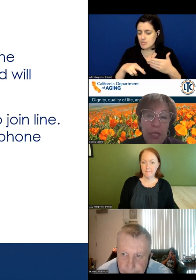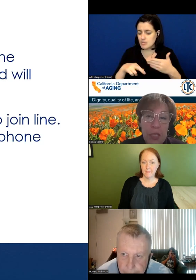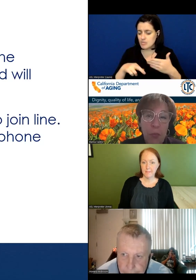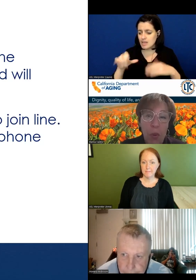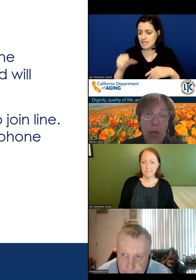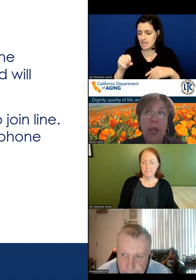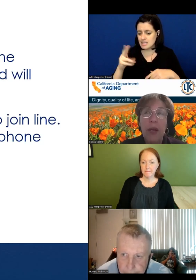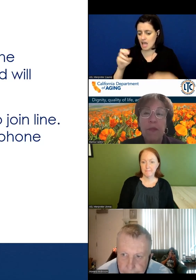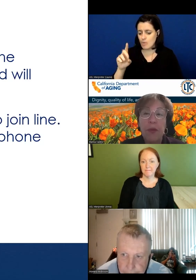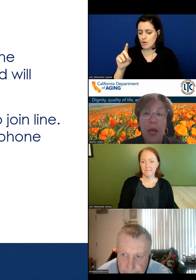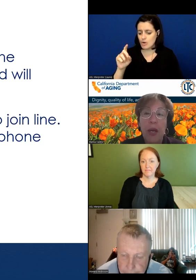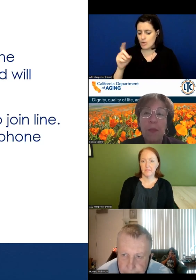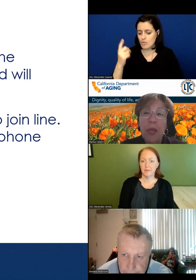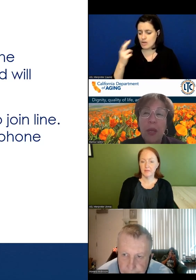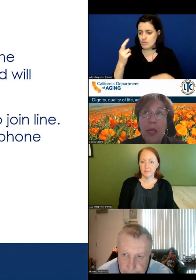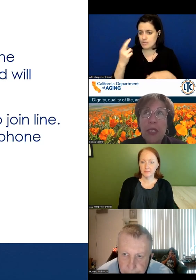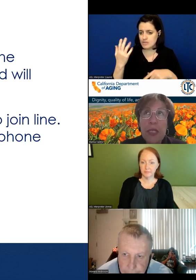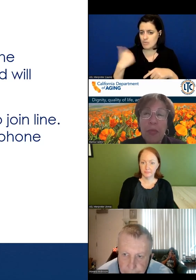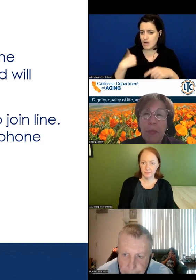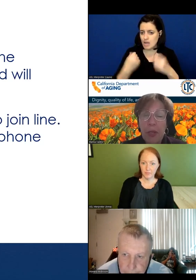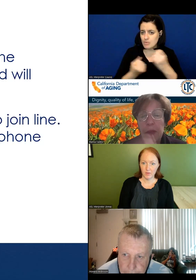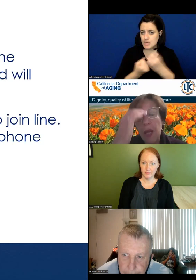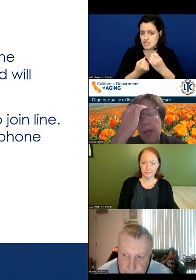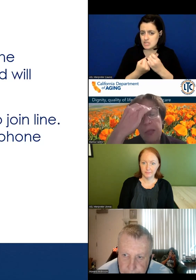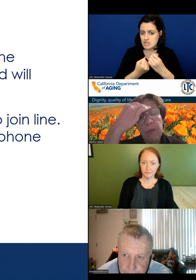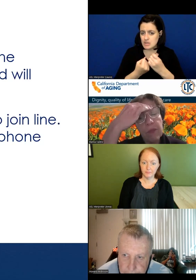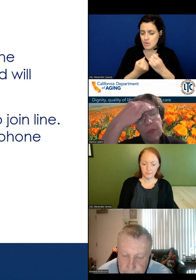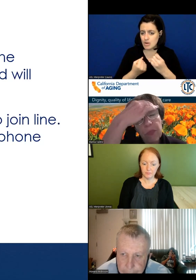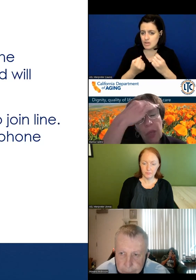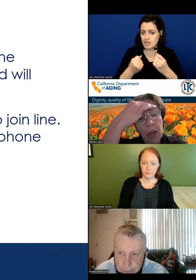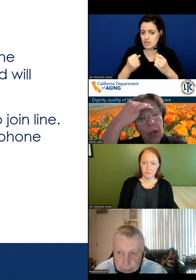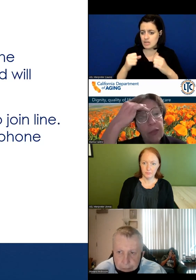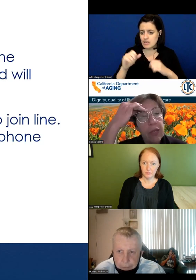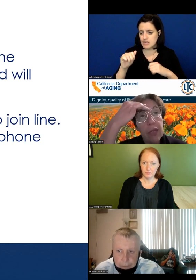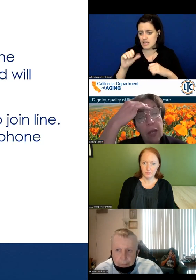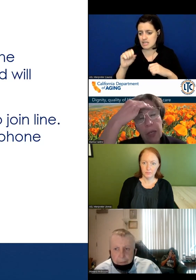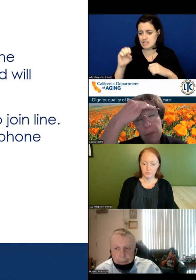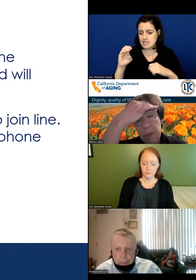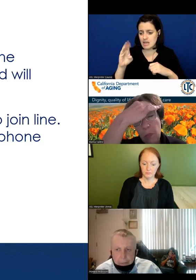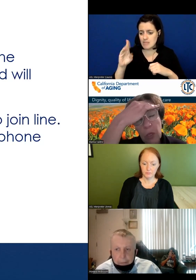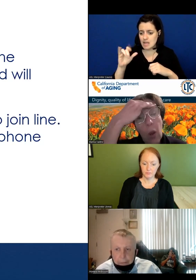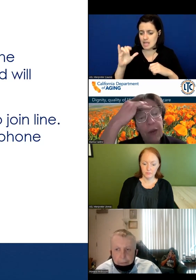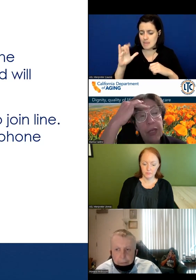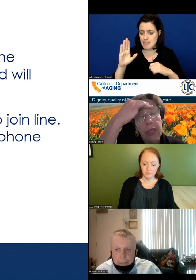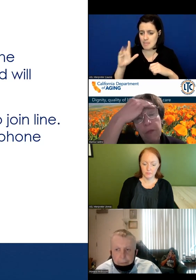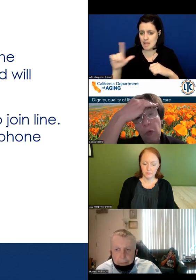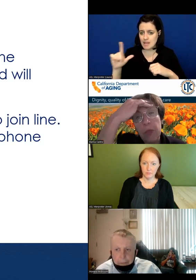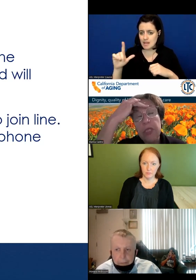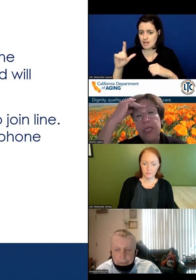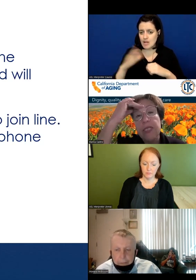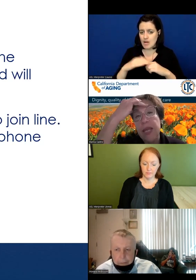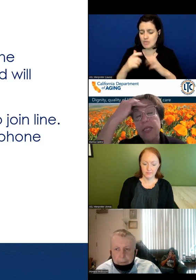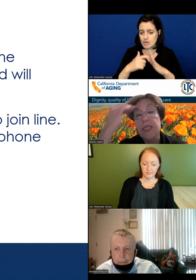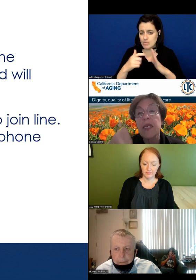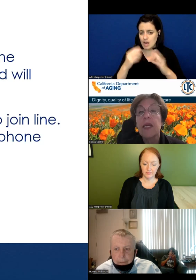are in support of Assembly Bill on the requiring